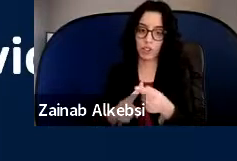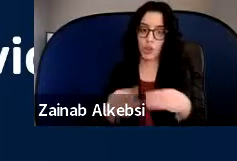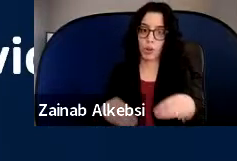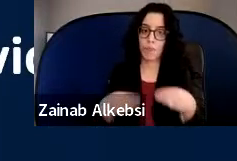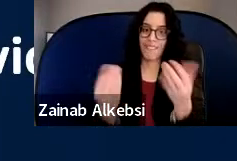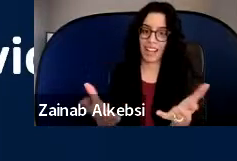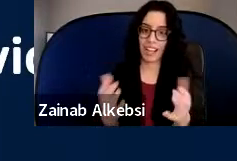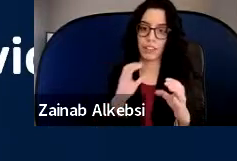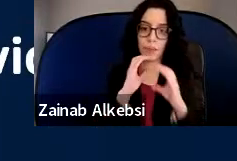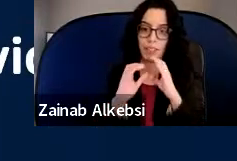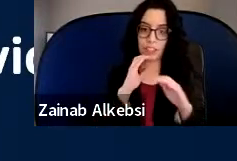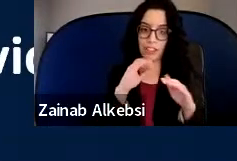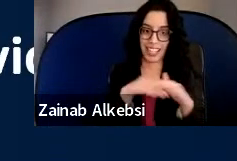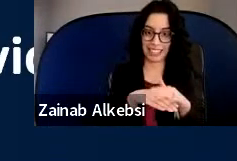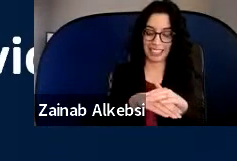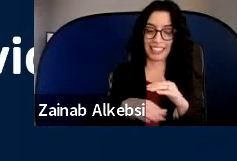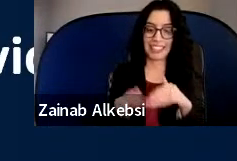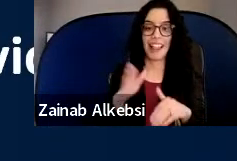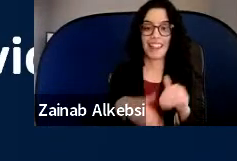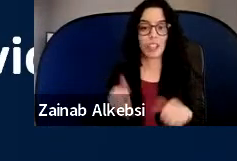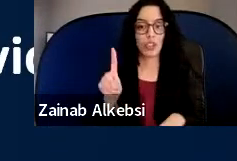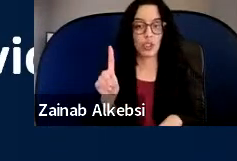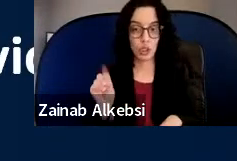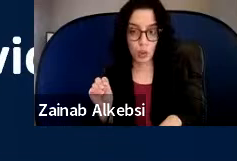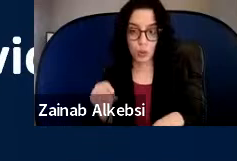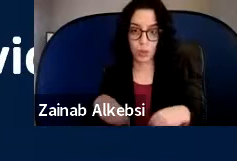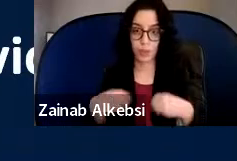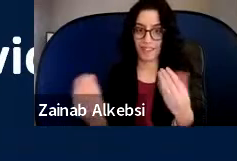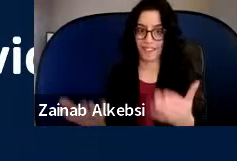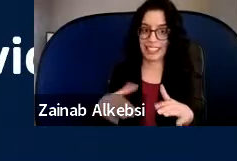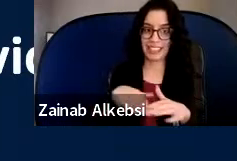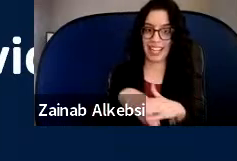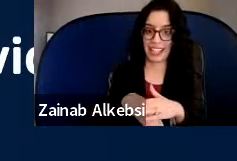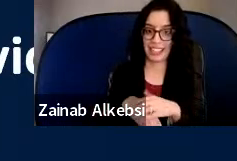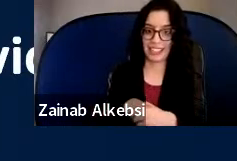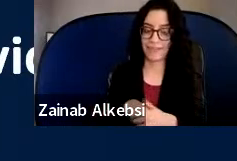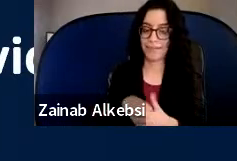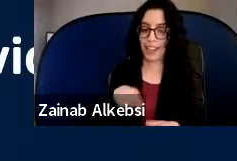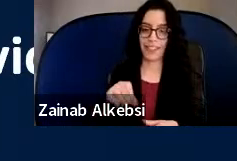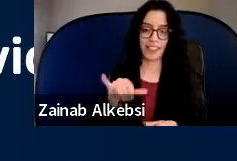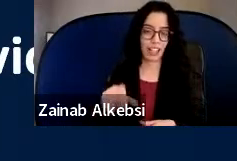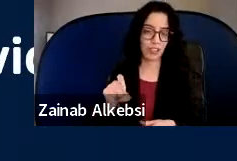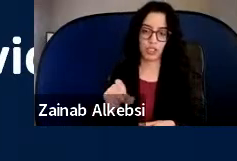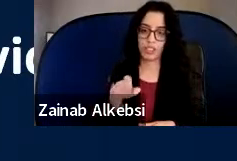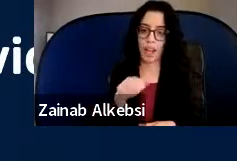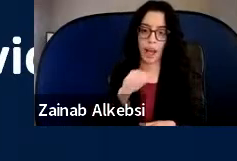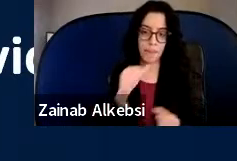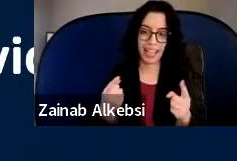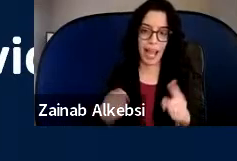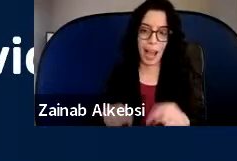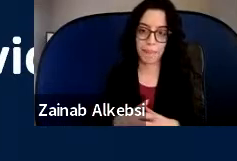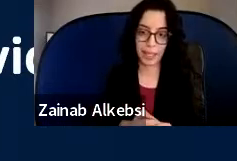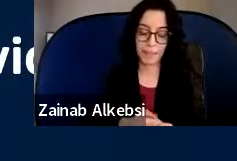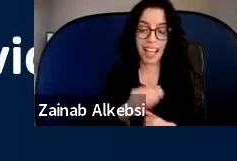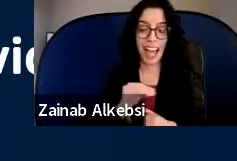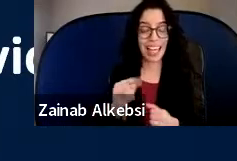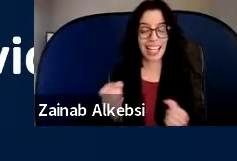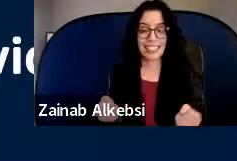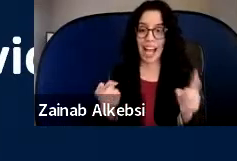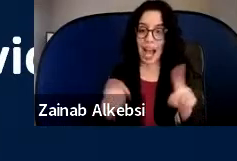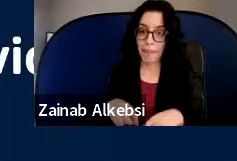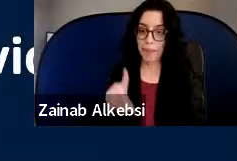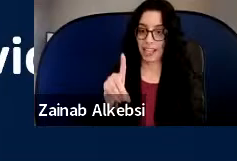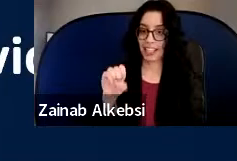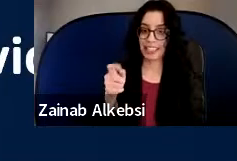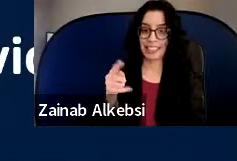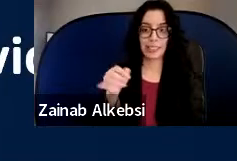more. There is a higher percentage of facilities that fail to provide communication access than there are facilities who do,